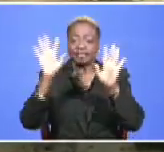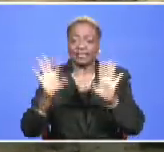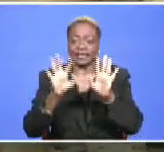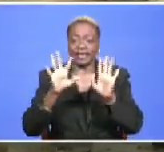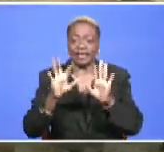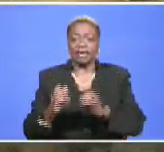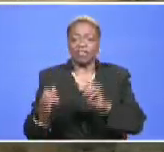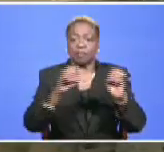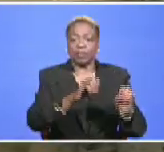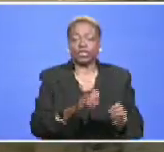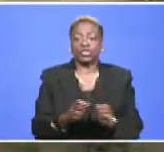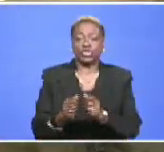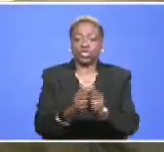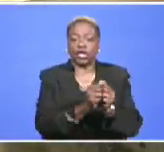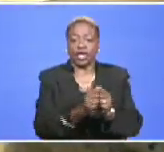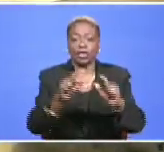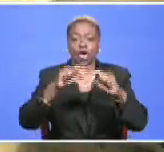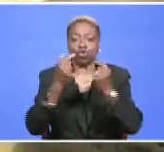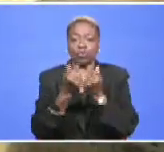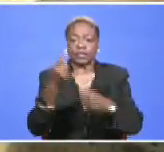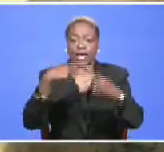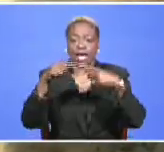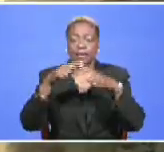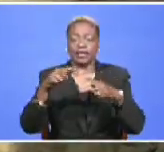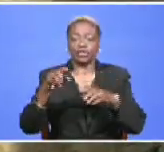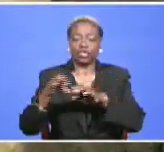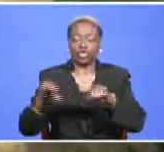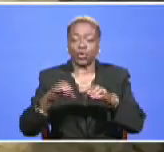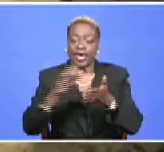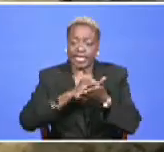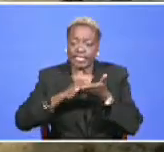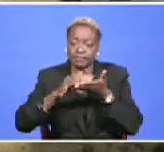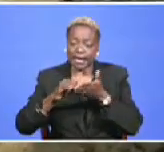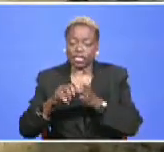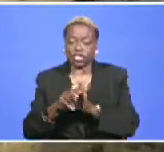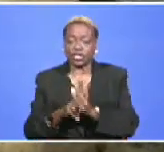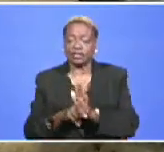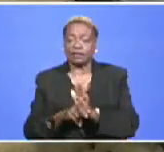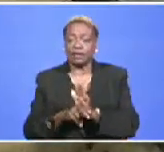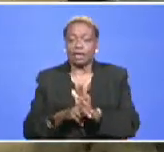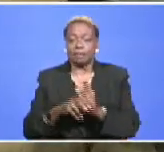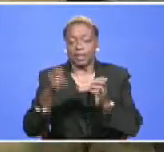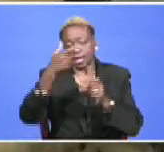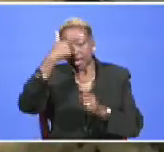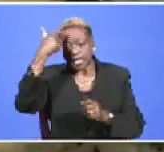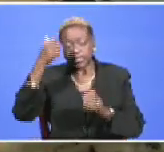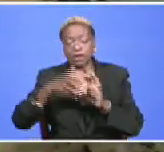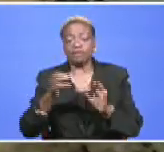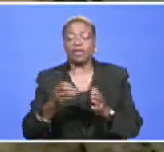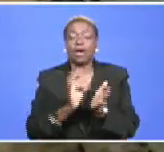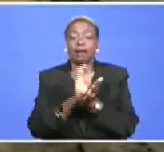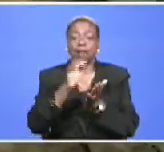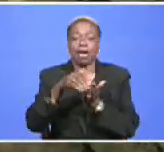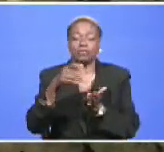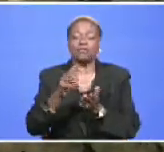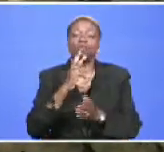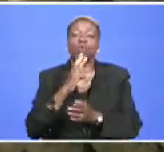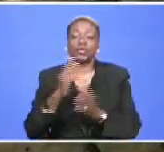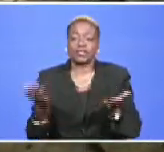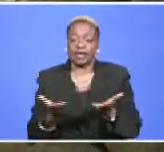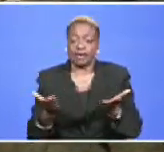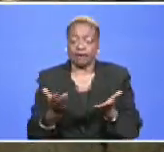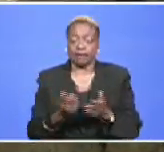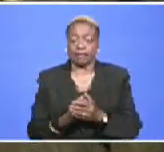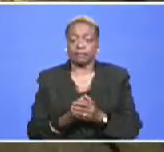and do an inspection because there's quite a good amount of water here in this area of Prince